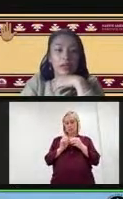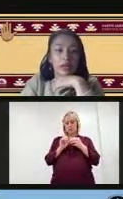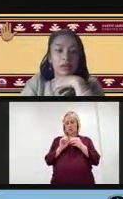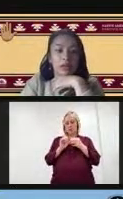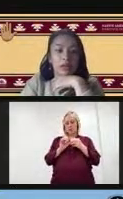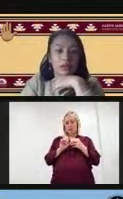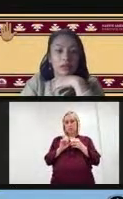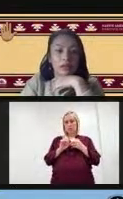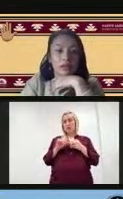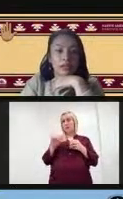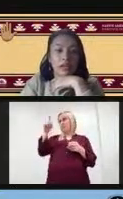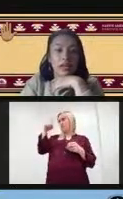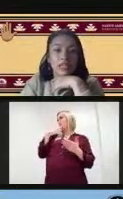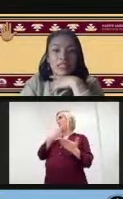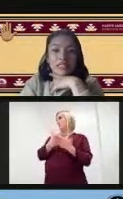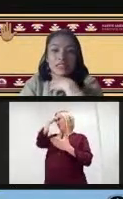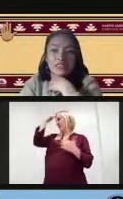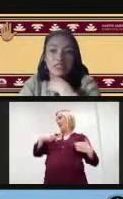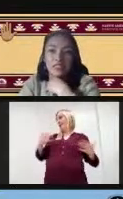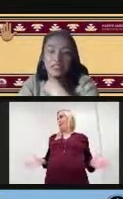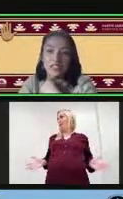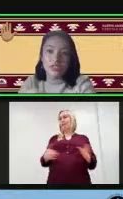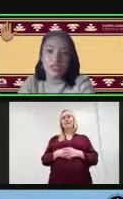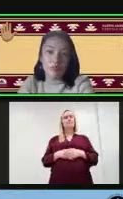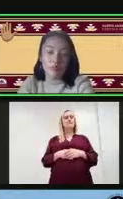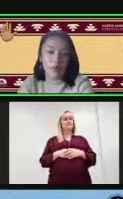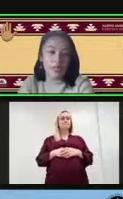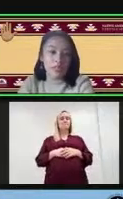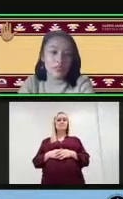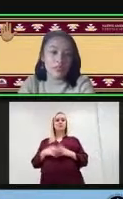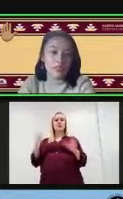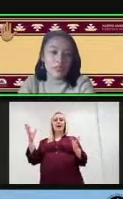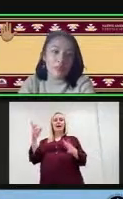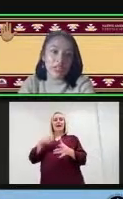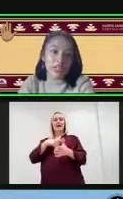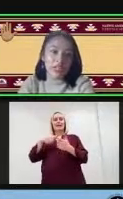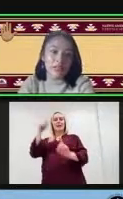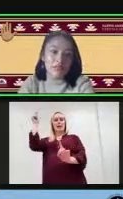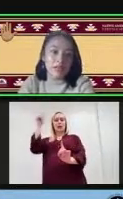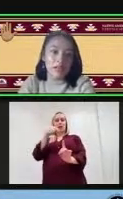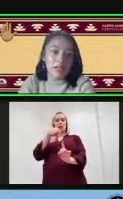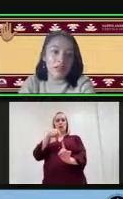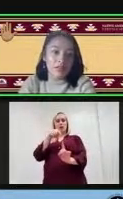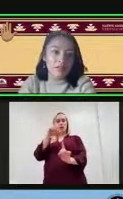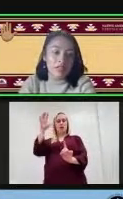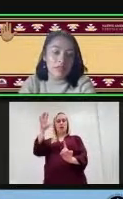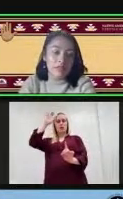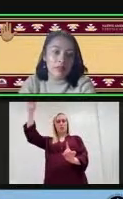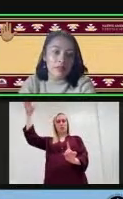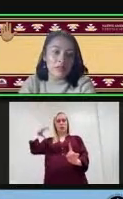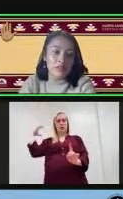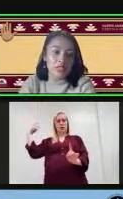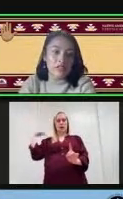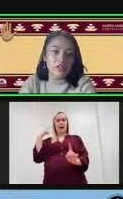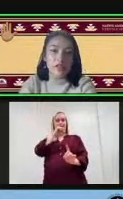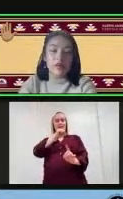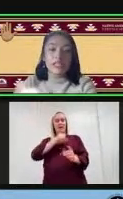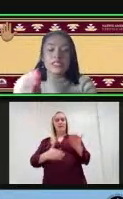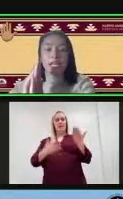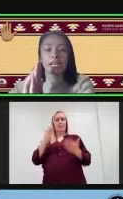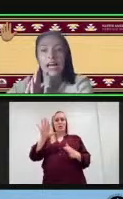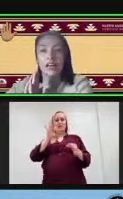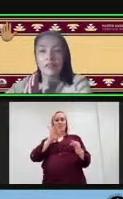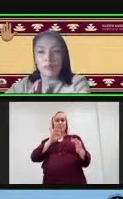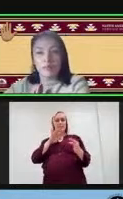That looks good to me. And thank you. And to that point, Superintendent Perry, I love maybe also kind of your feedback,